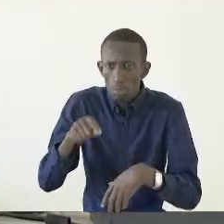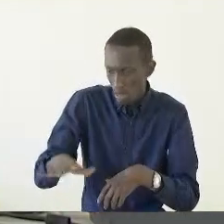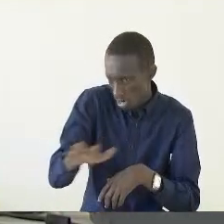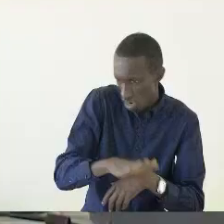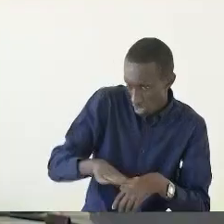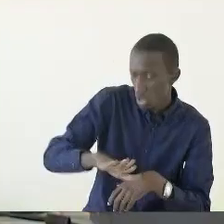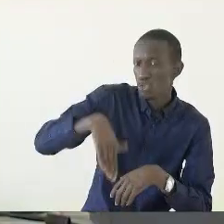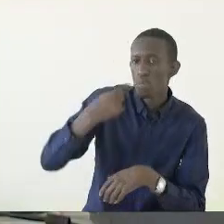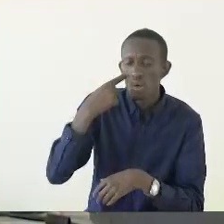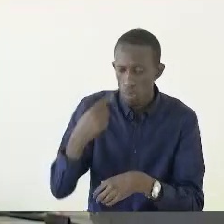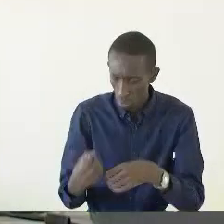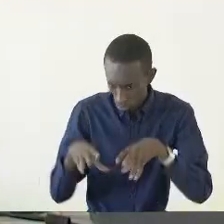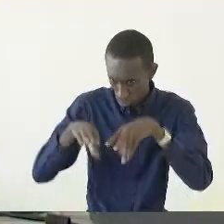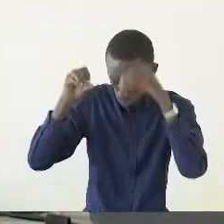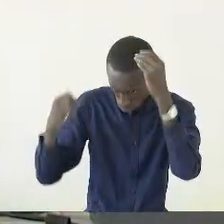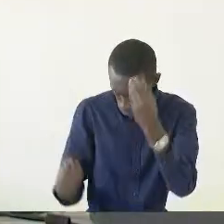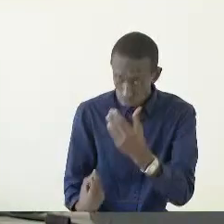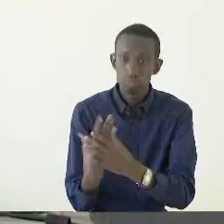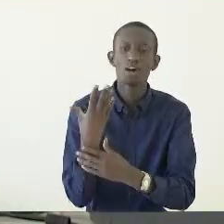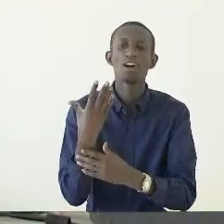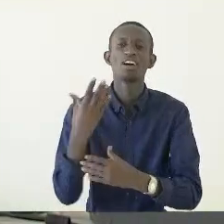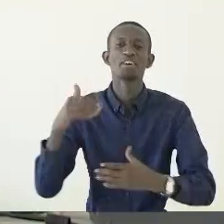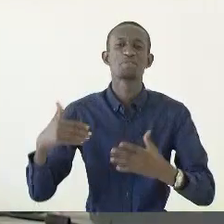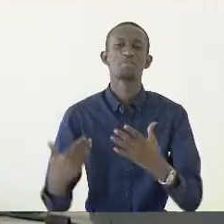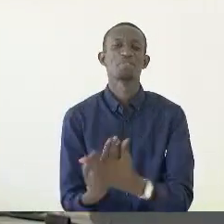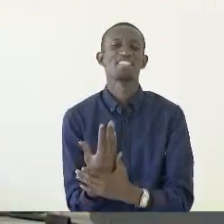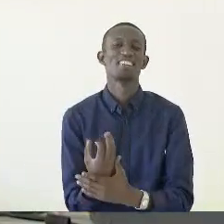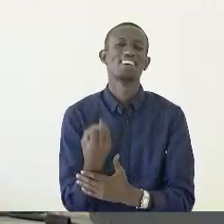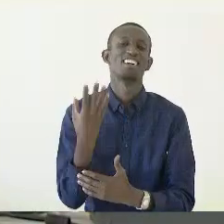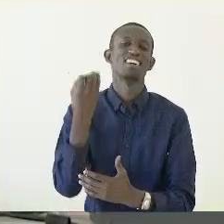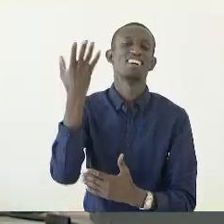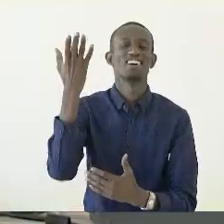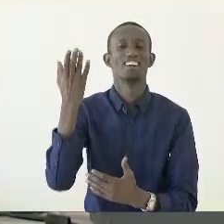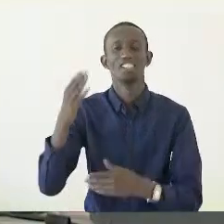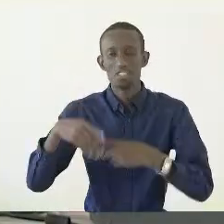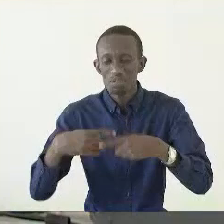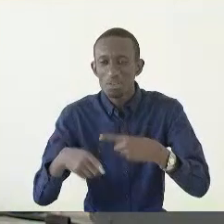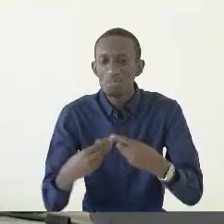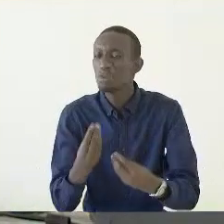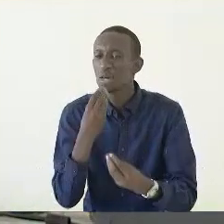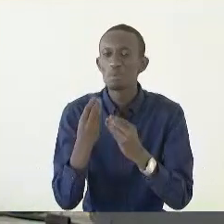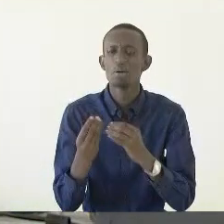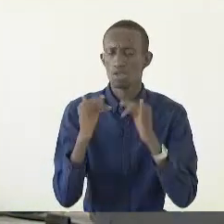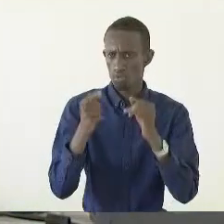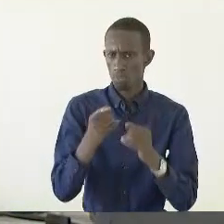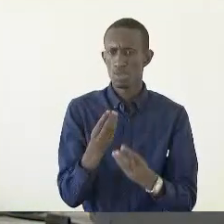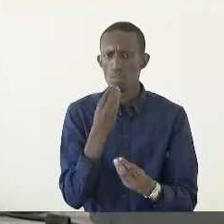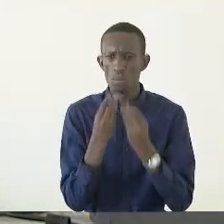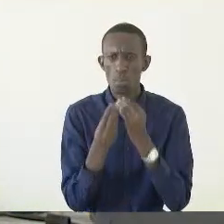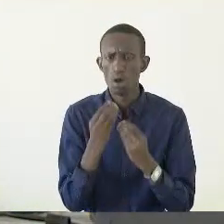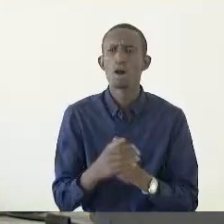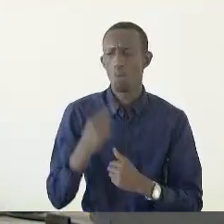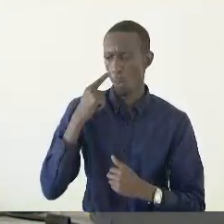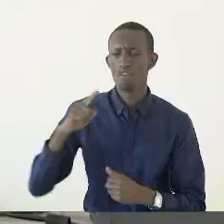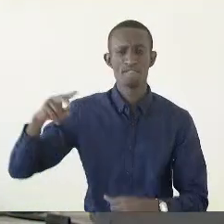are very important. We need to protect them. They are good sources of food because when you eat fruits, you will get